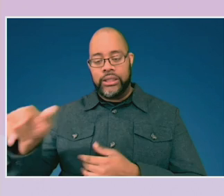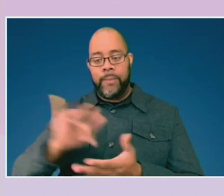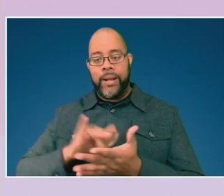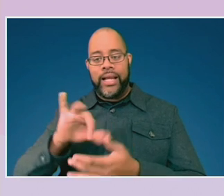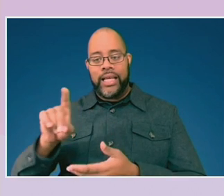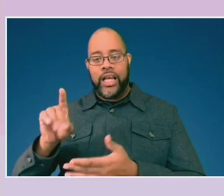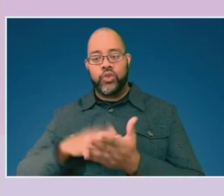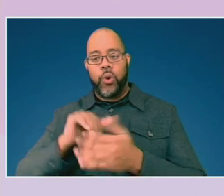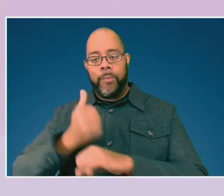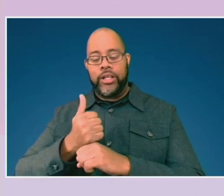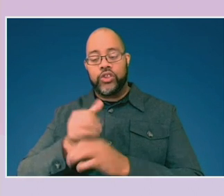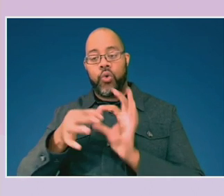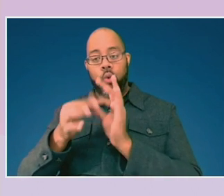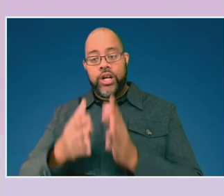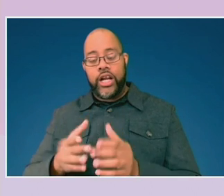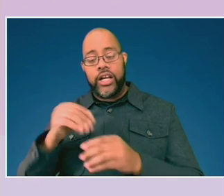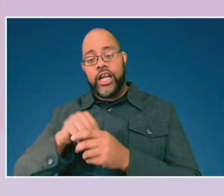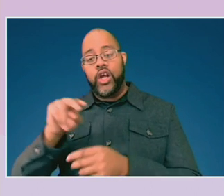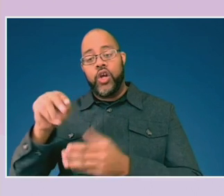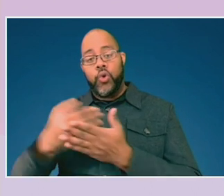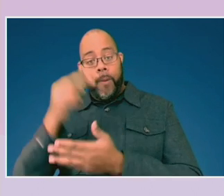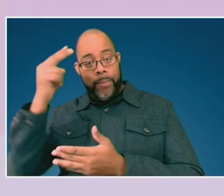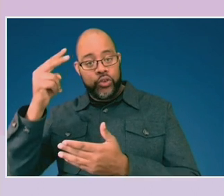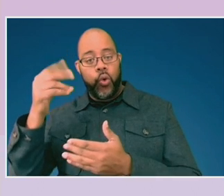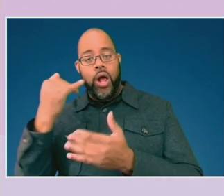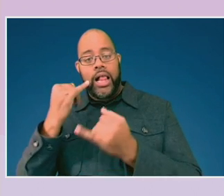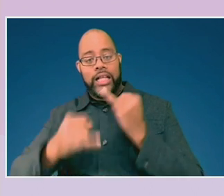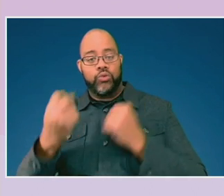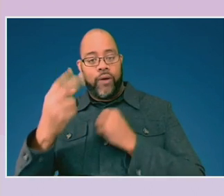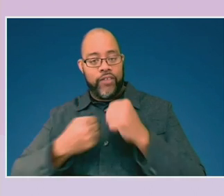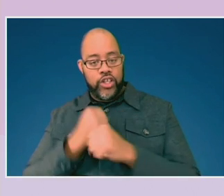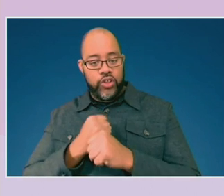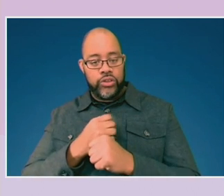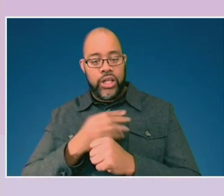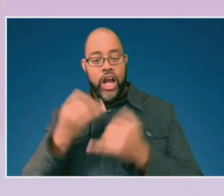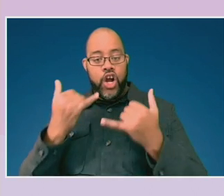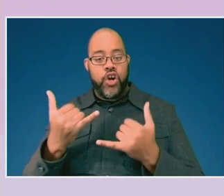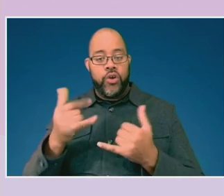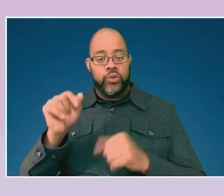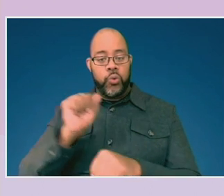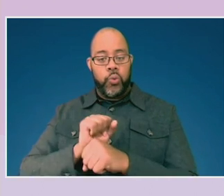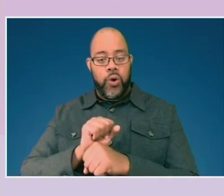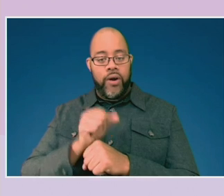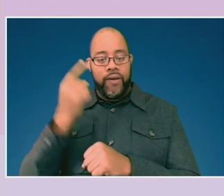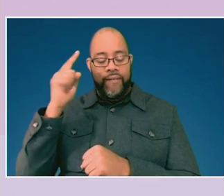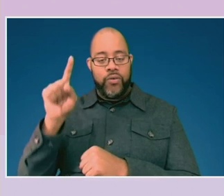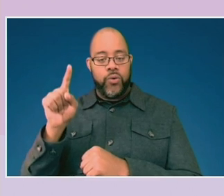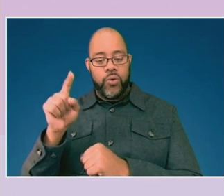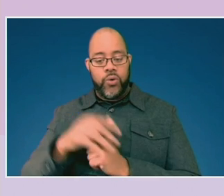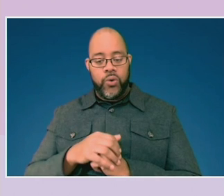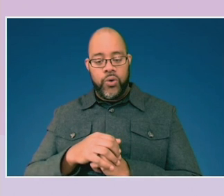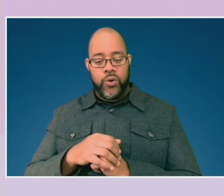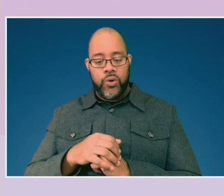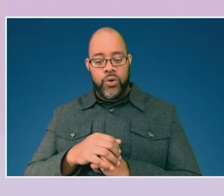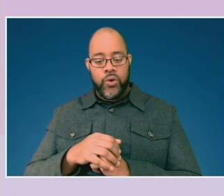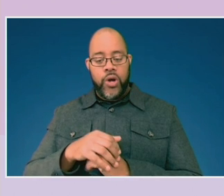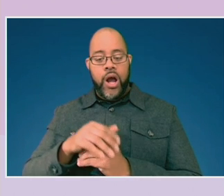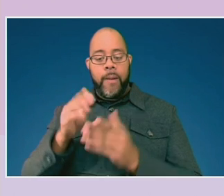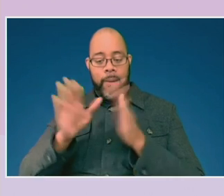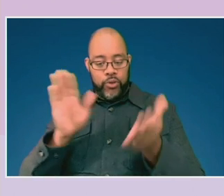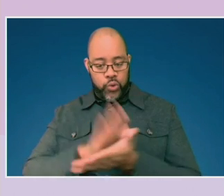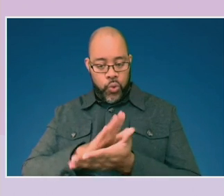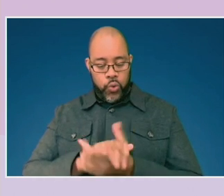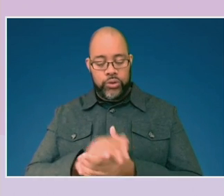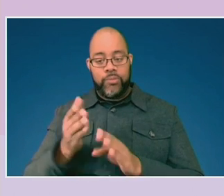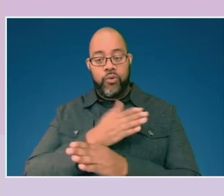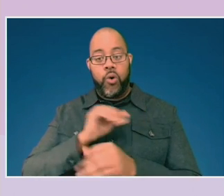services coordinator in New Mexico for the last 12 years, and currently she works for the Las Cruces Public Schools. Prior to working